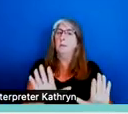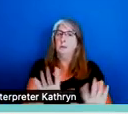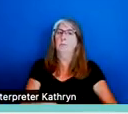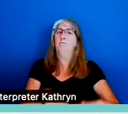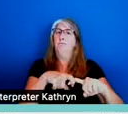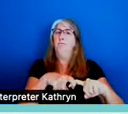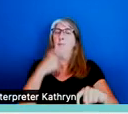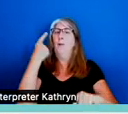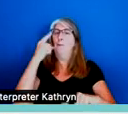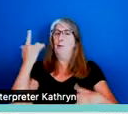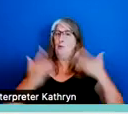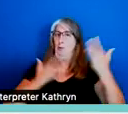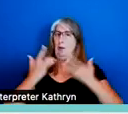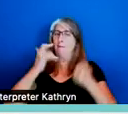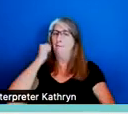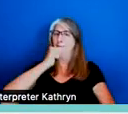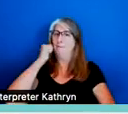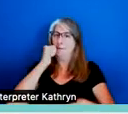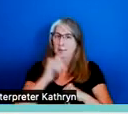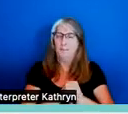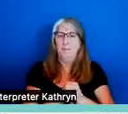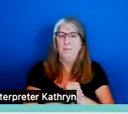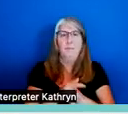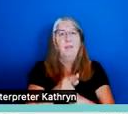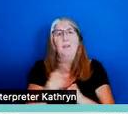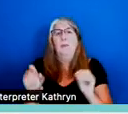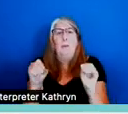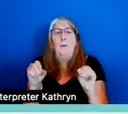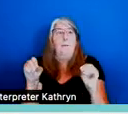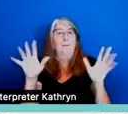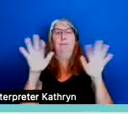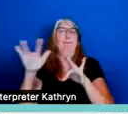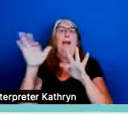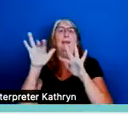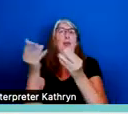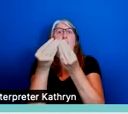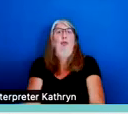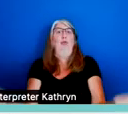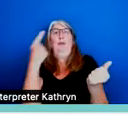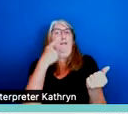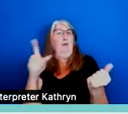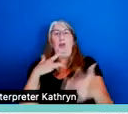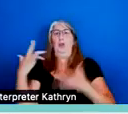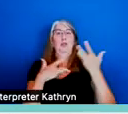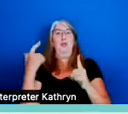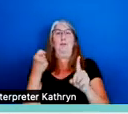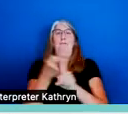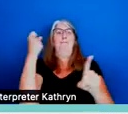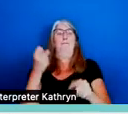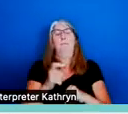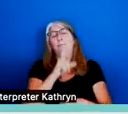our day-to-day lives. There is no magical formula to achieving joy. There are no quick